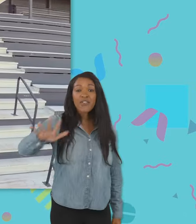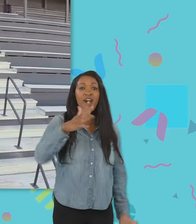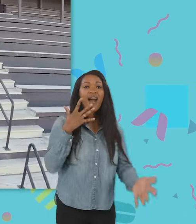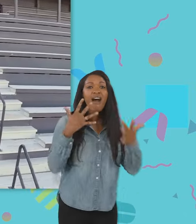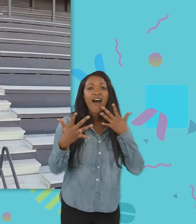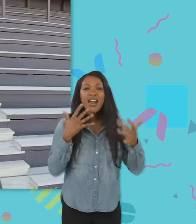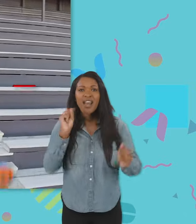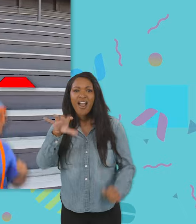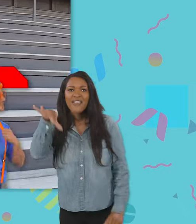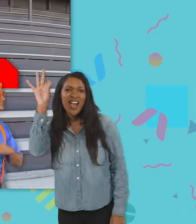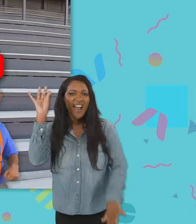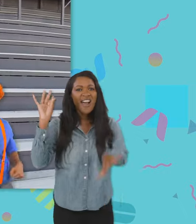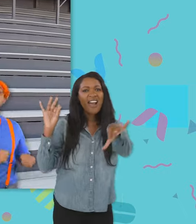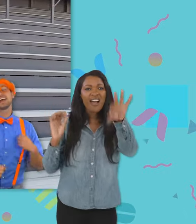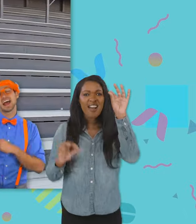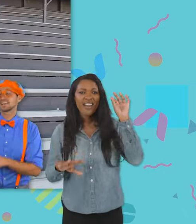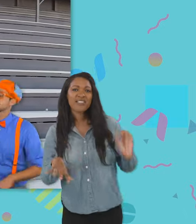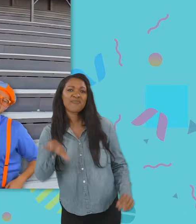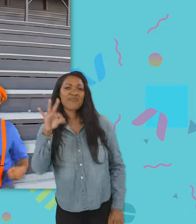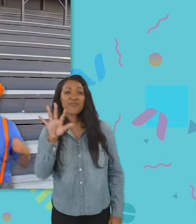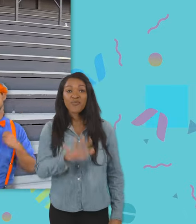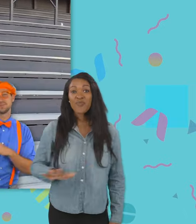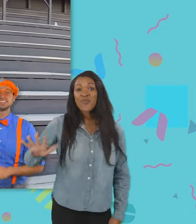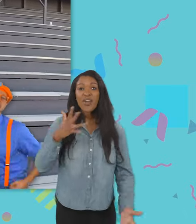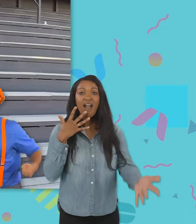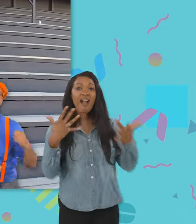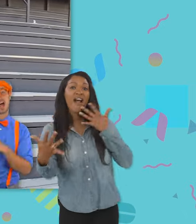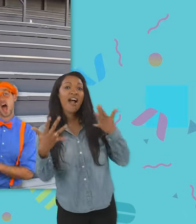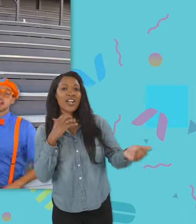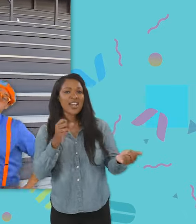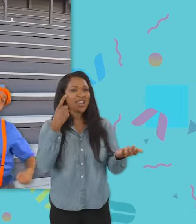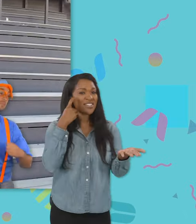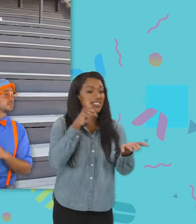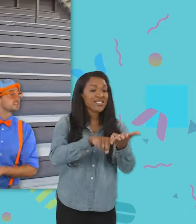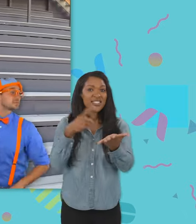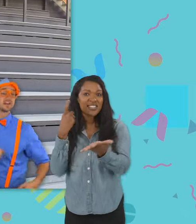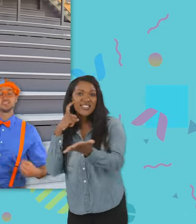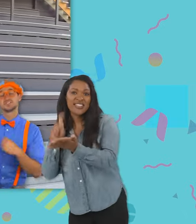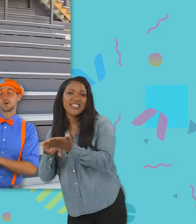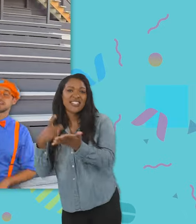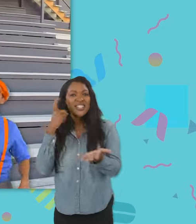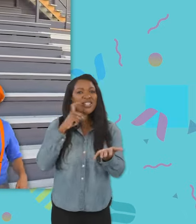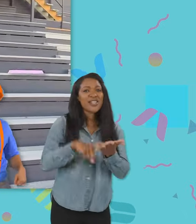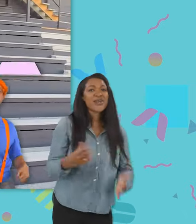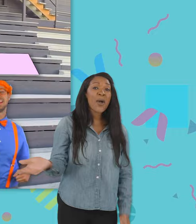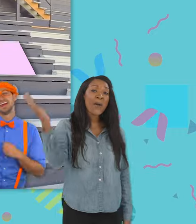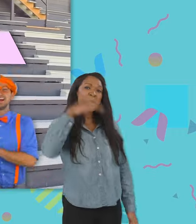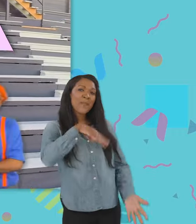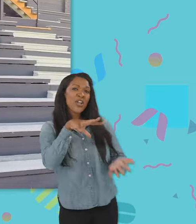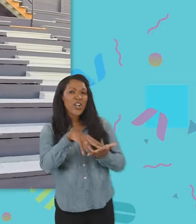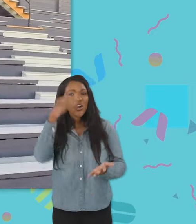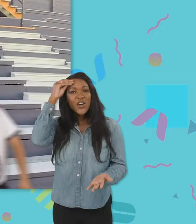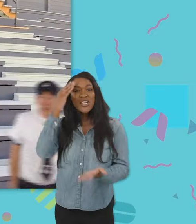be found. Every single thing has a color to be seen. Come learn some colors with me.